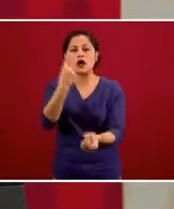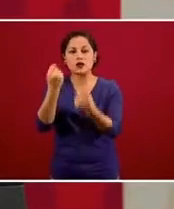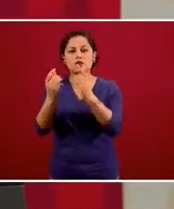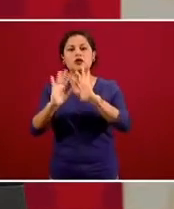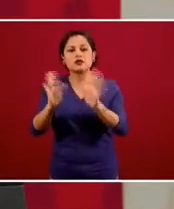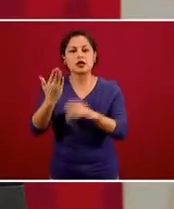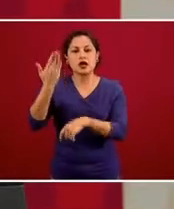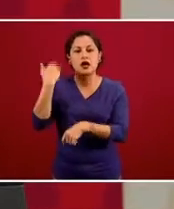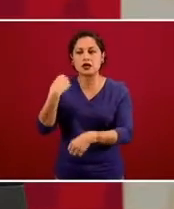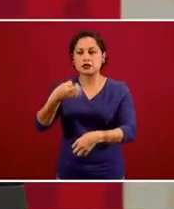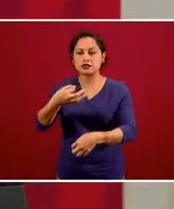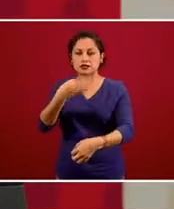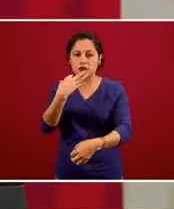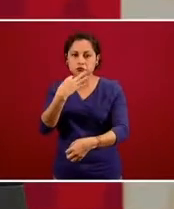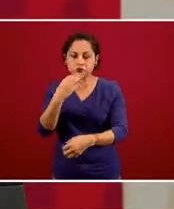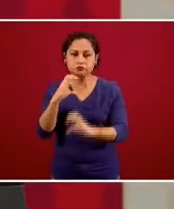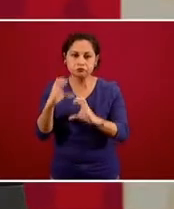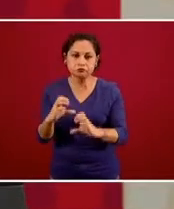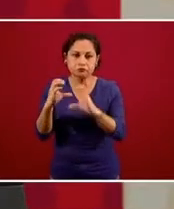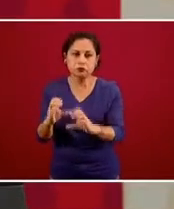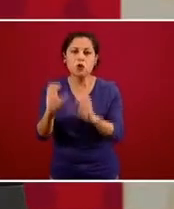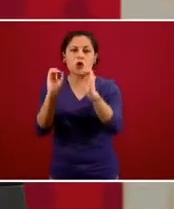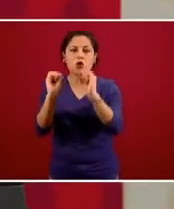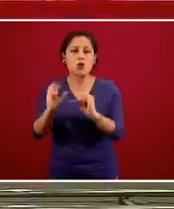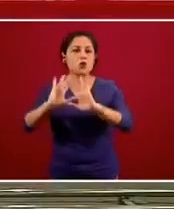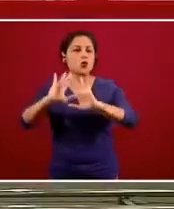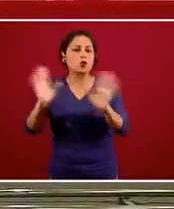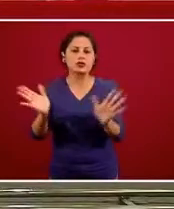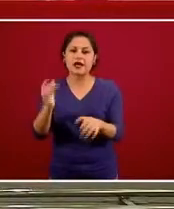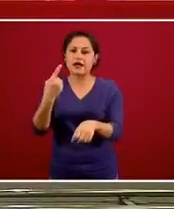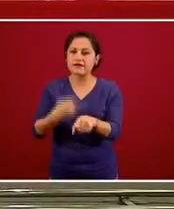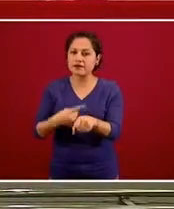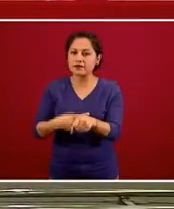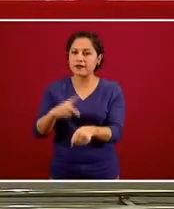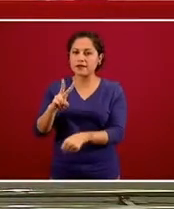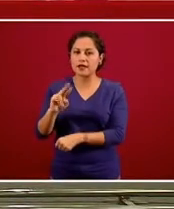that do. So,